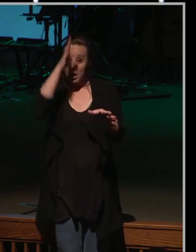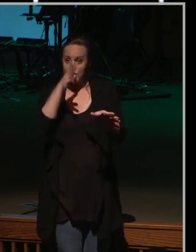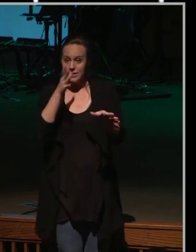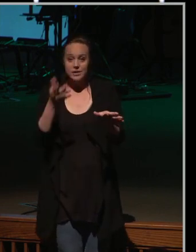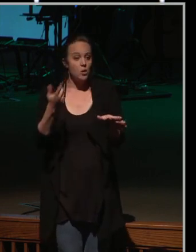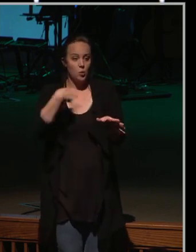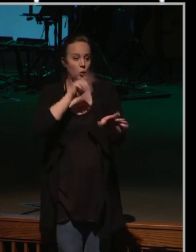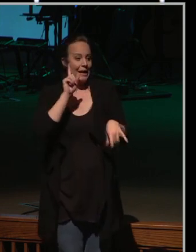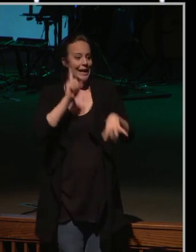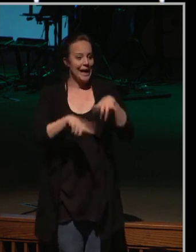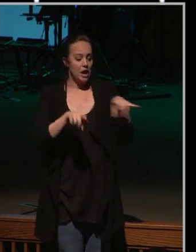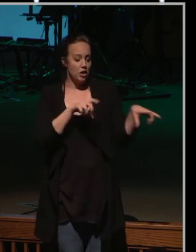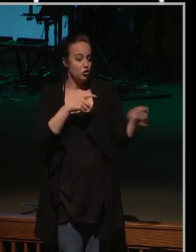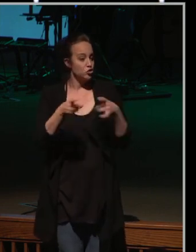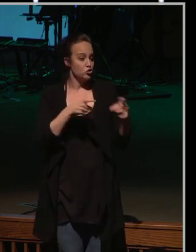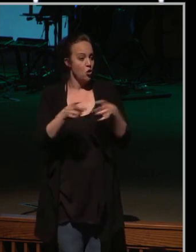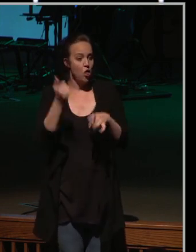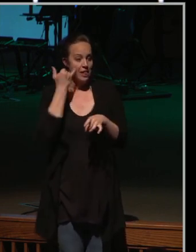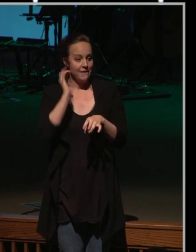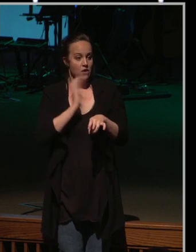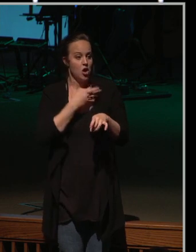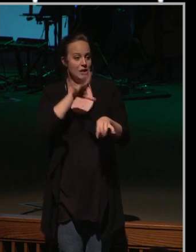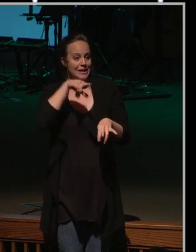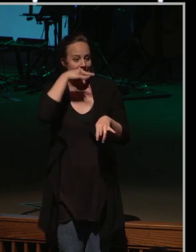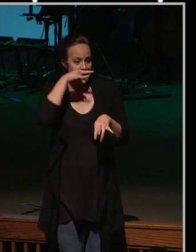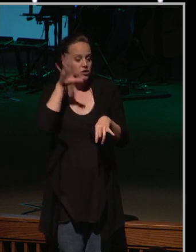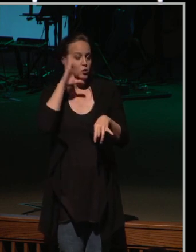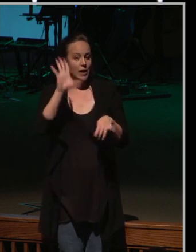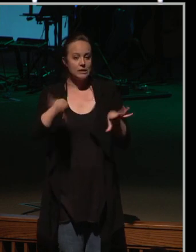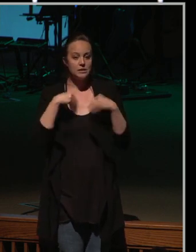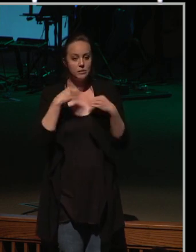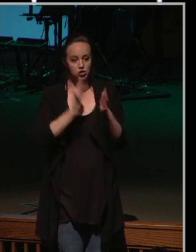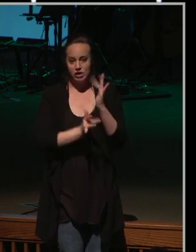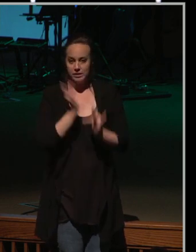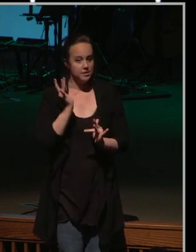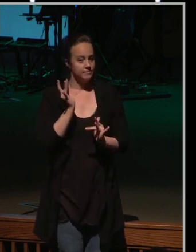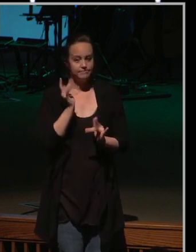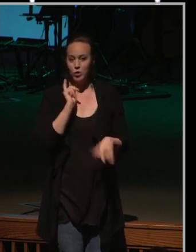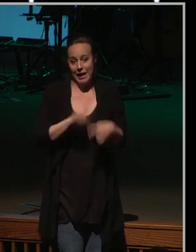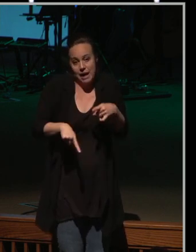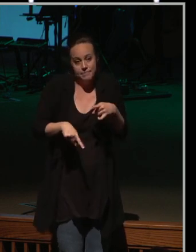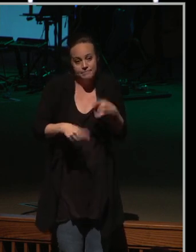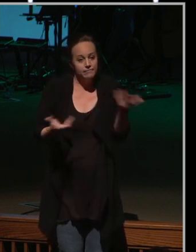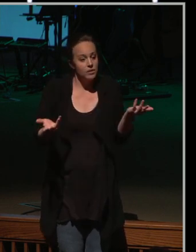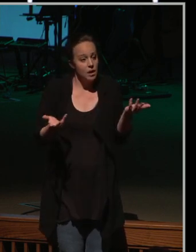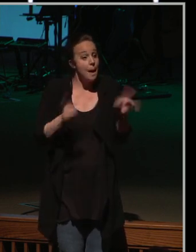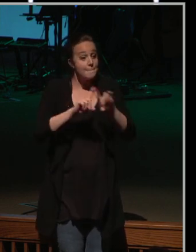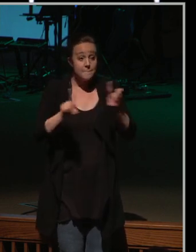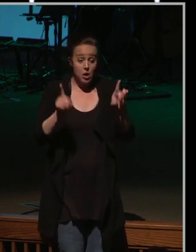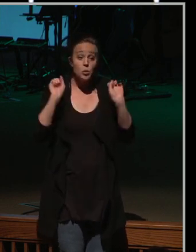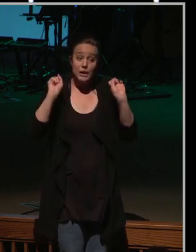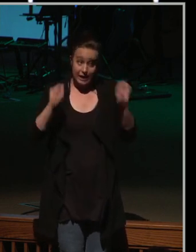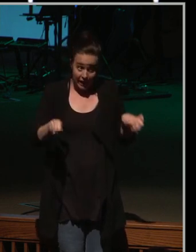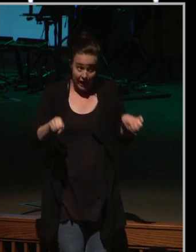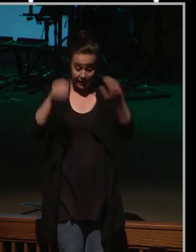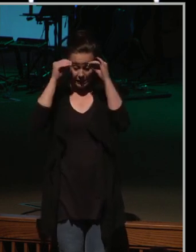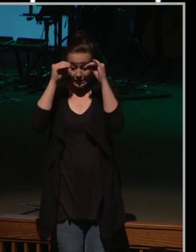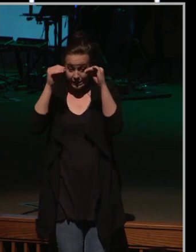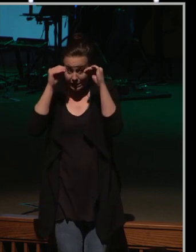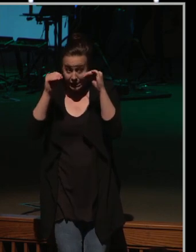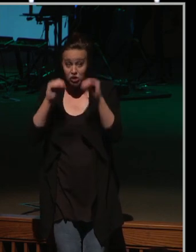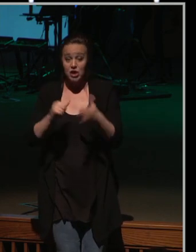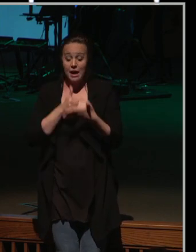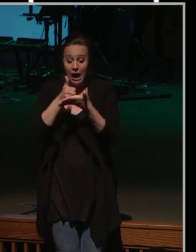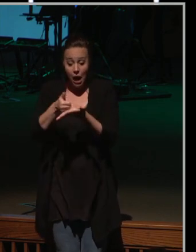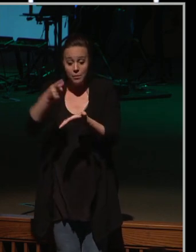not our kids will place their saving faith in Jesus. But we can help form the right identity by actively seeking the things of